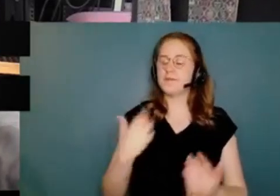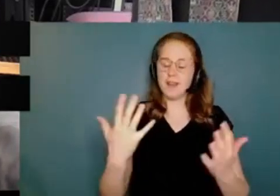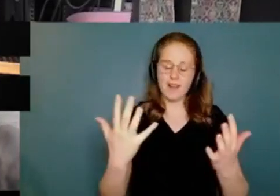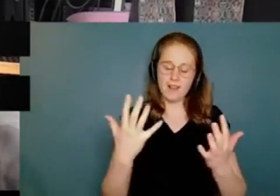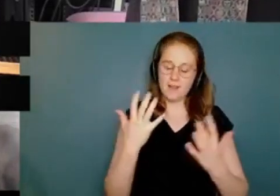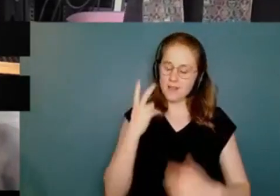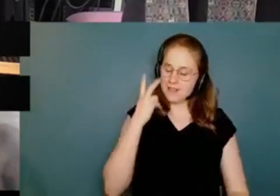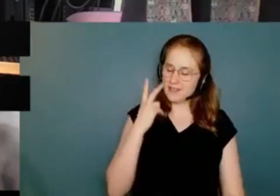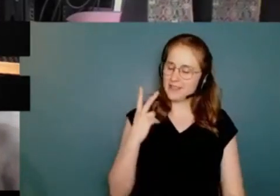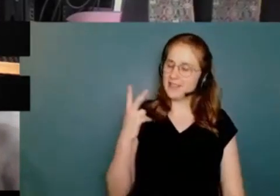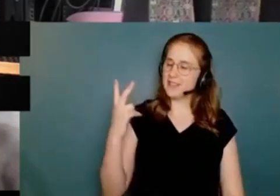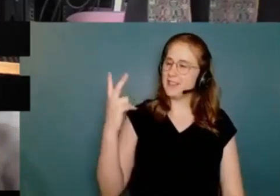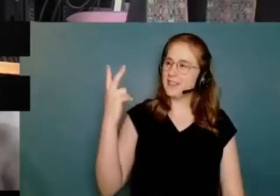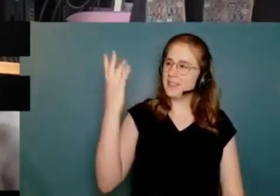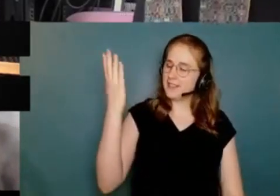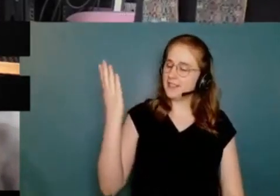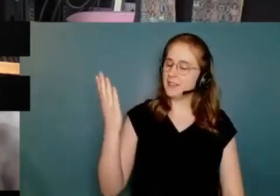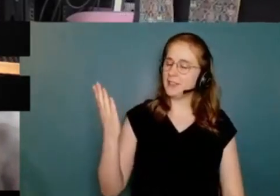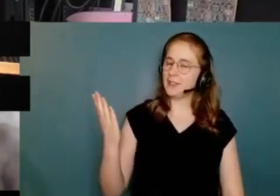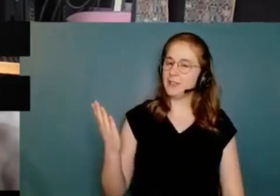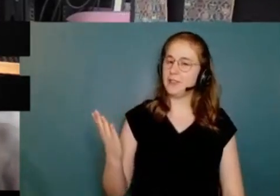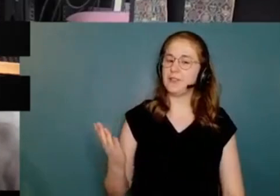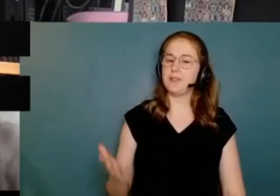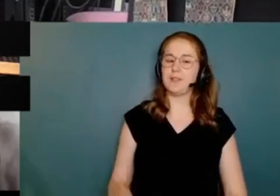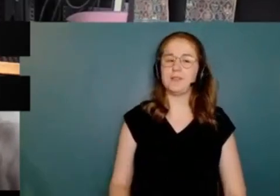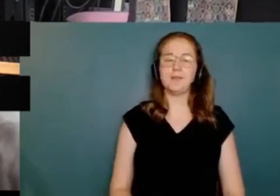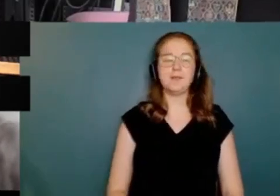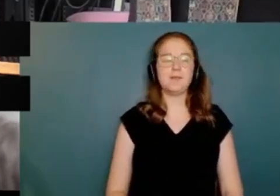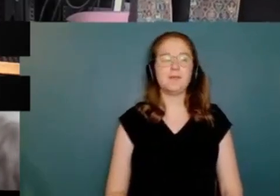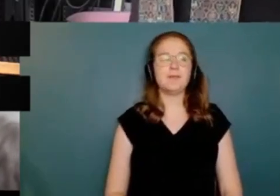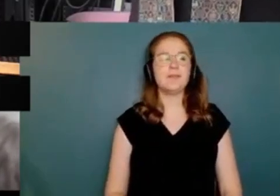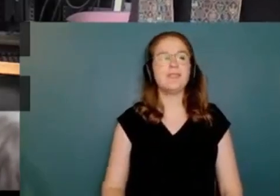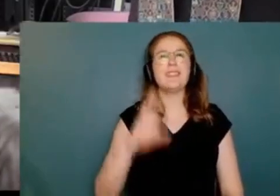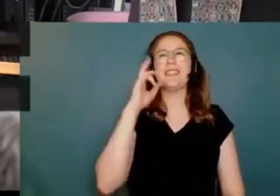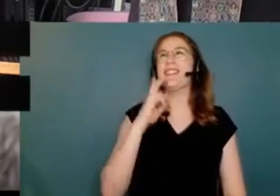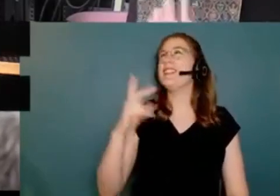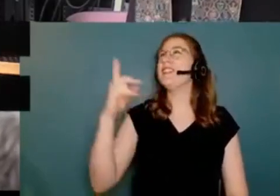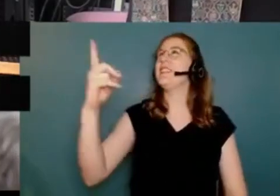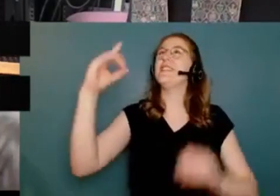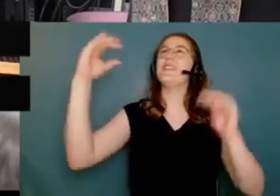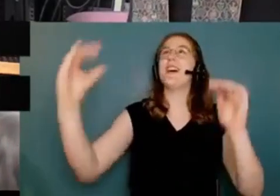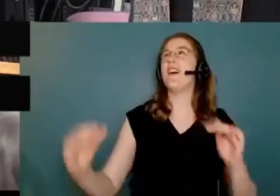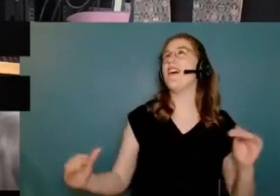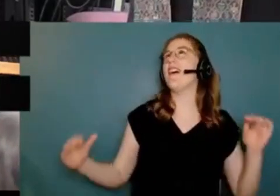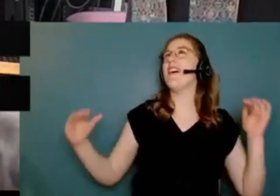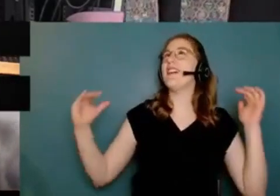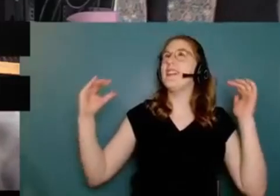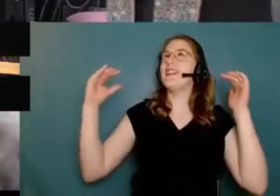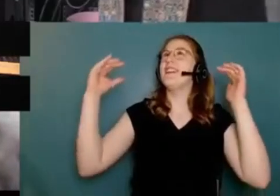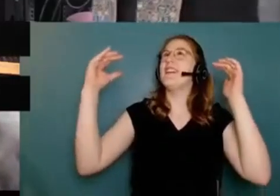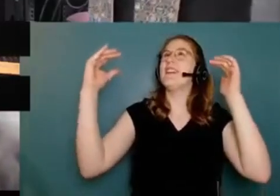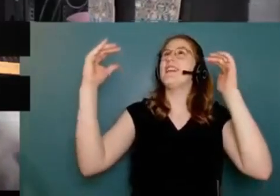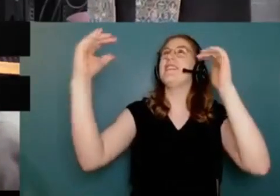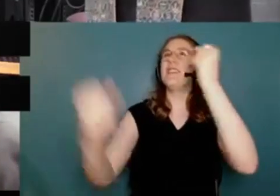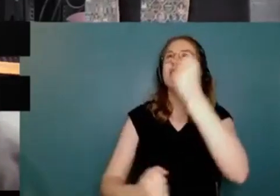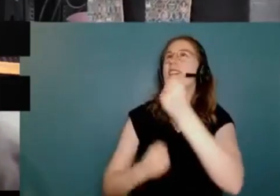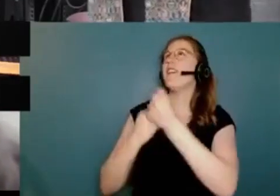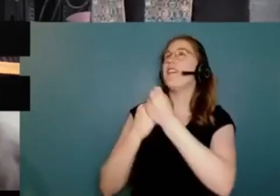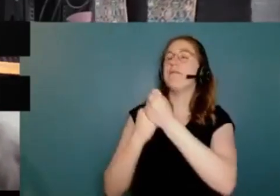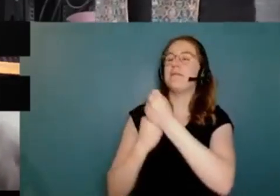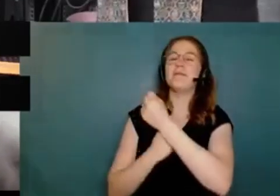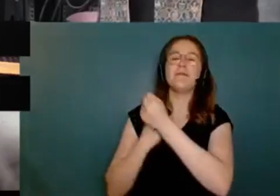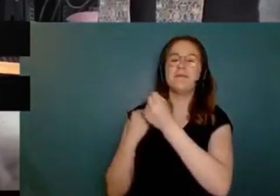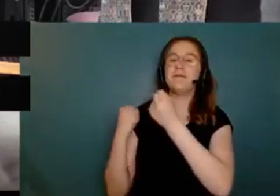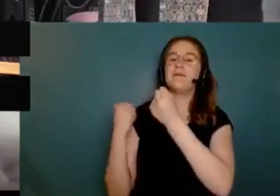I want to see you. To see you high and lifted up,